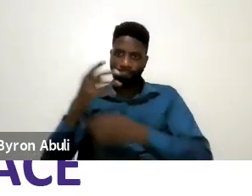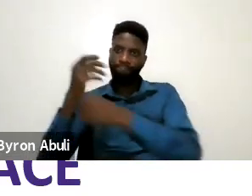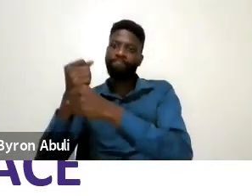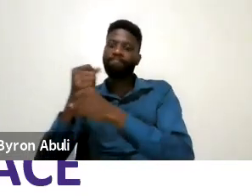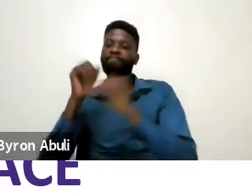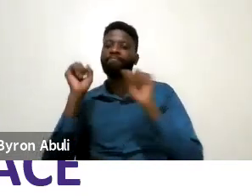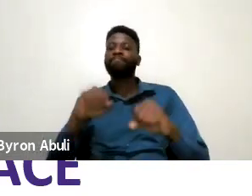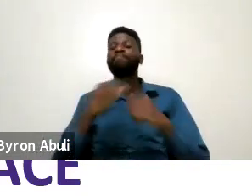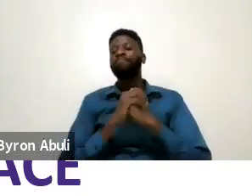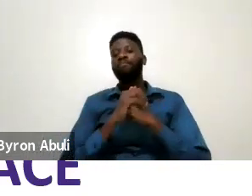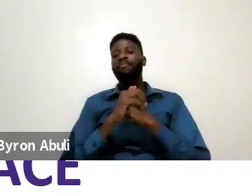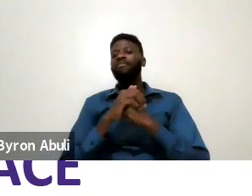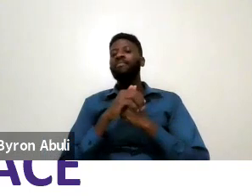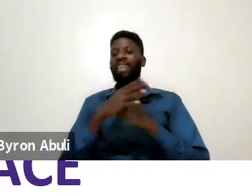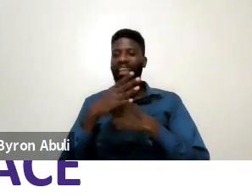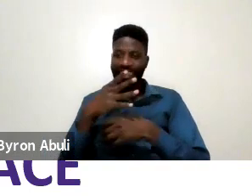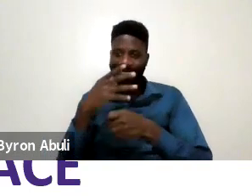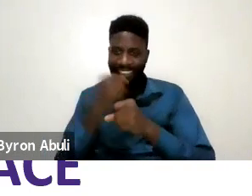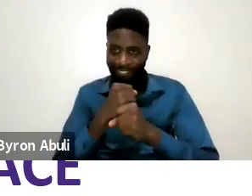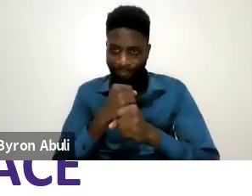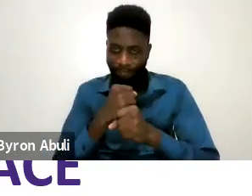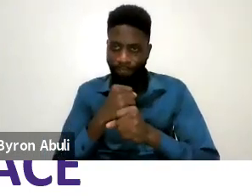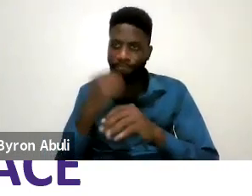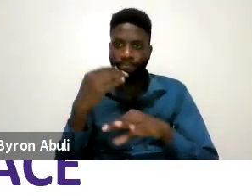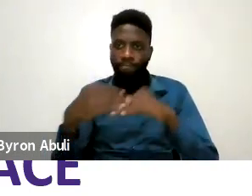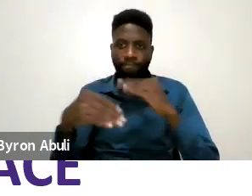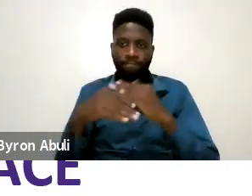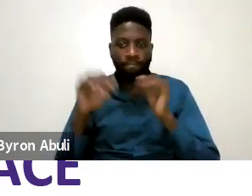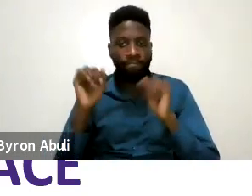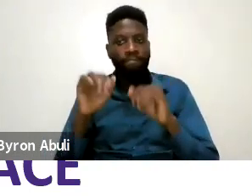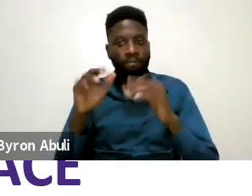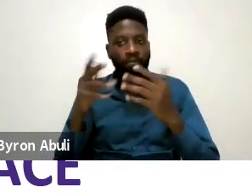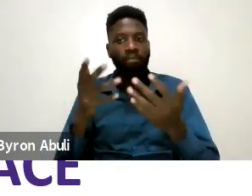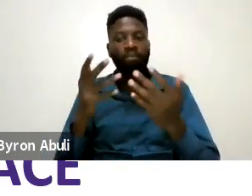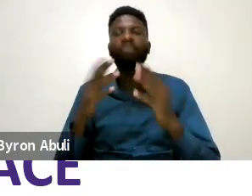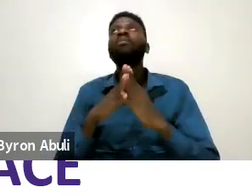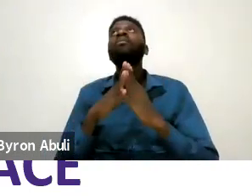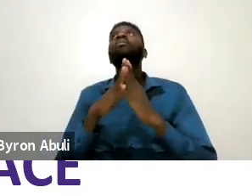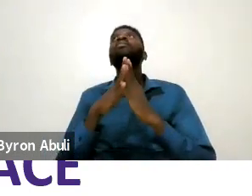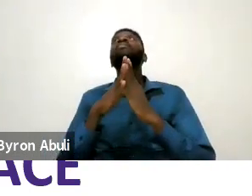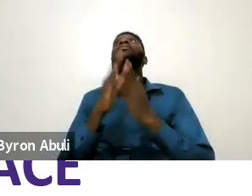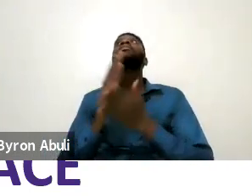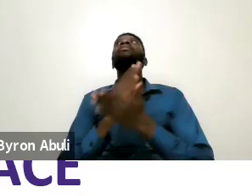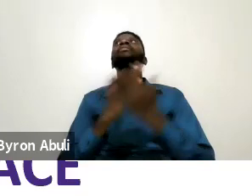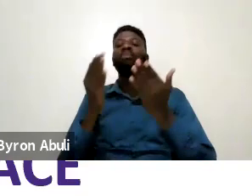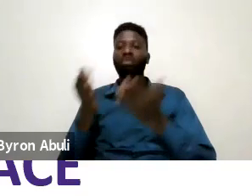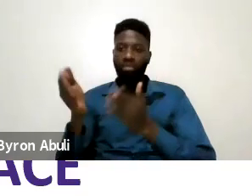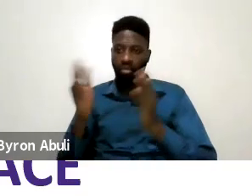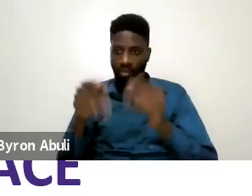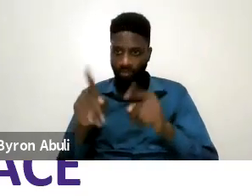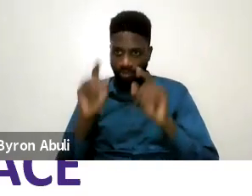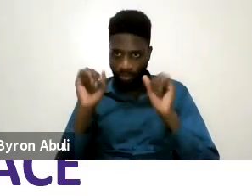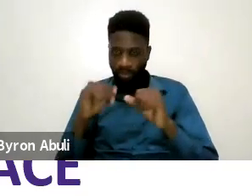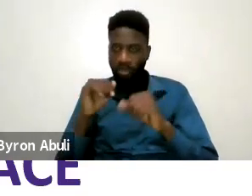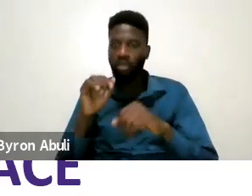inculcate this sense of trust, between your co-workers? And some of the ways that you can be able to do this is